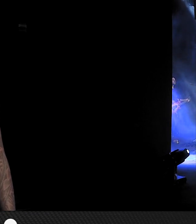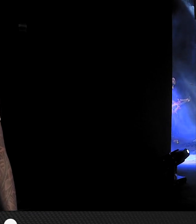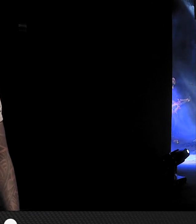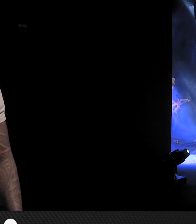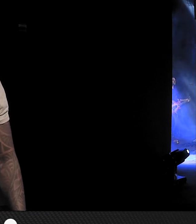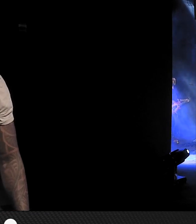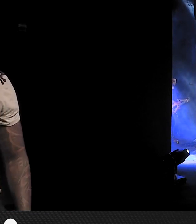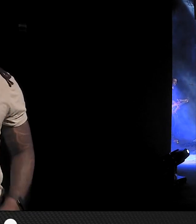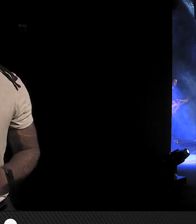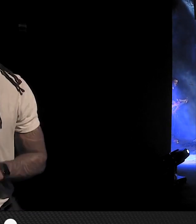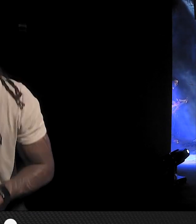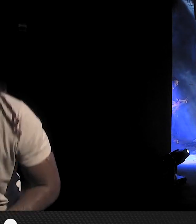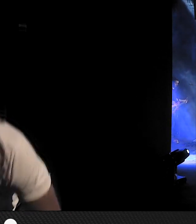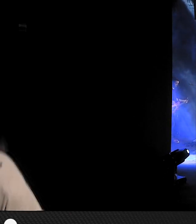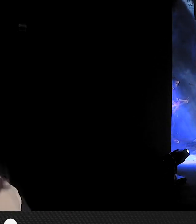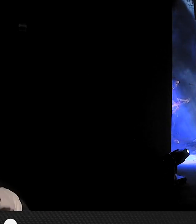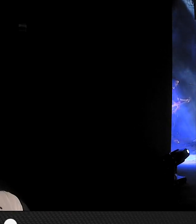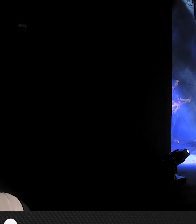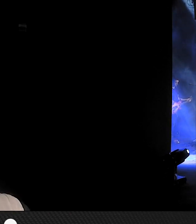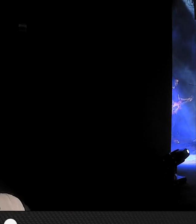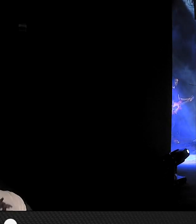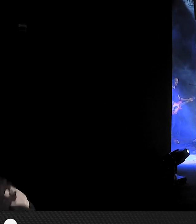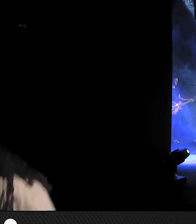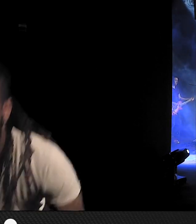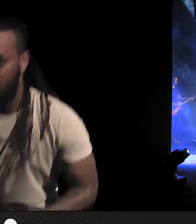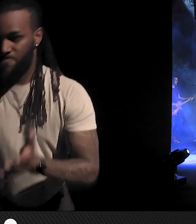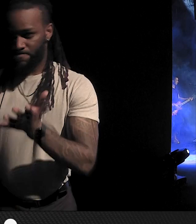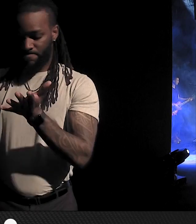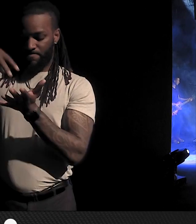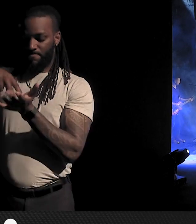Come on, let's stand together and let's respond to that with singing.